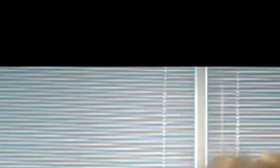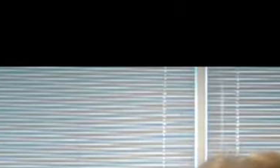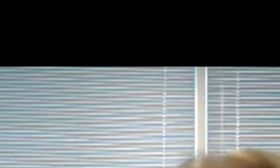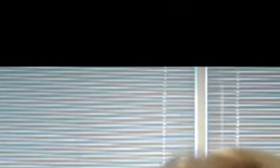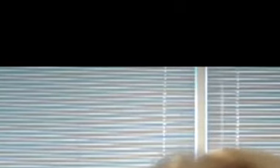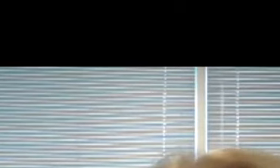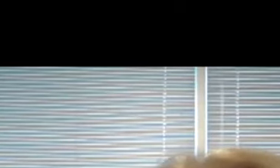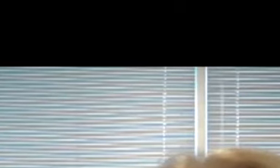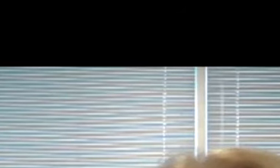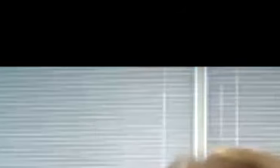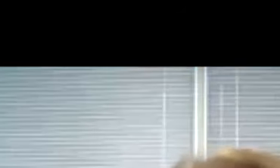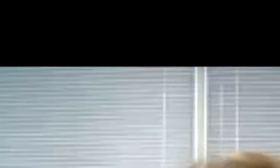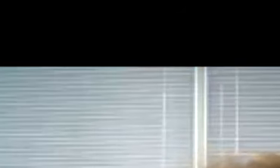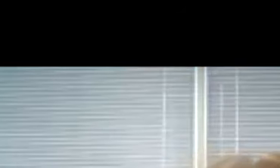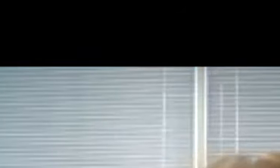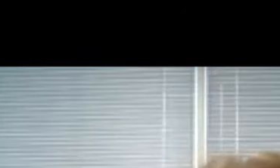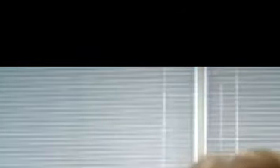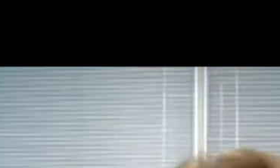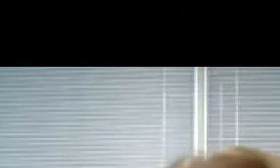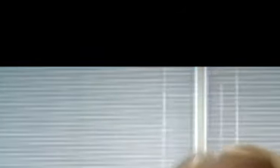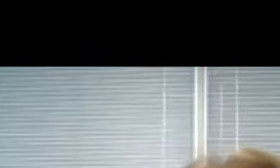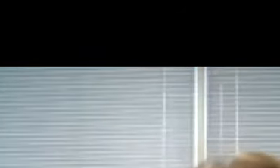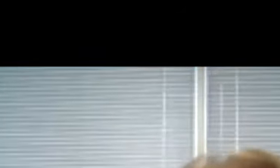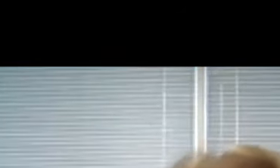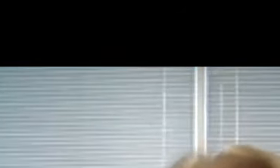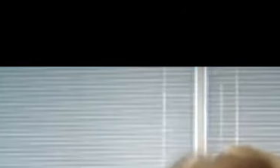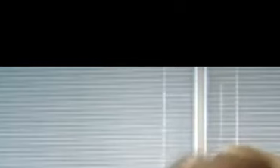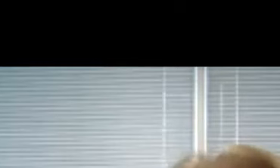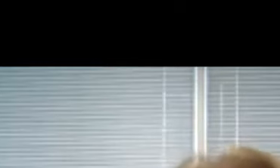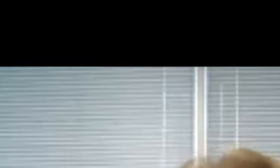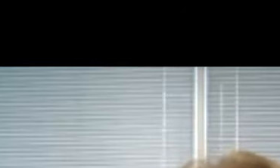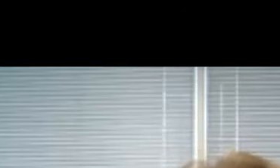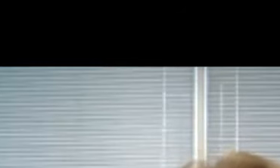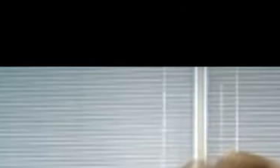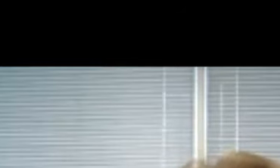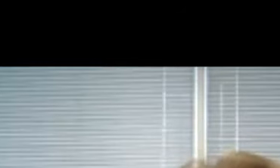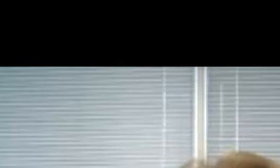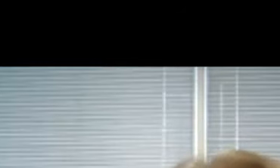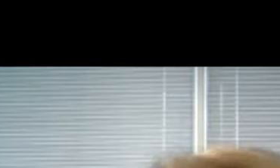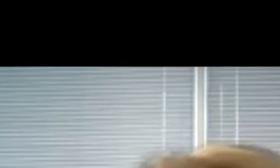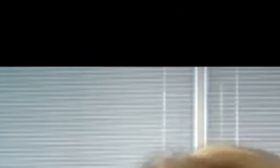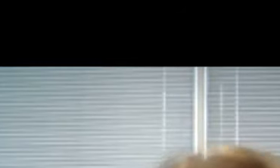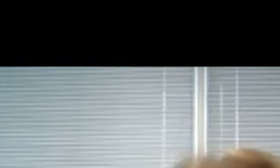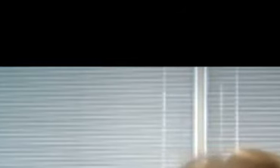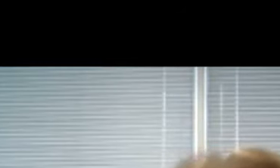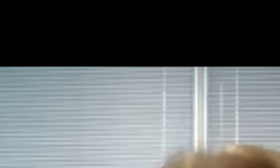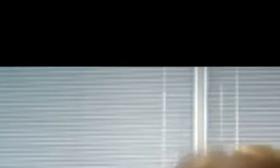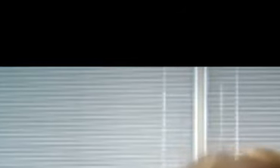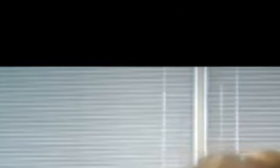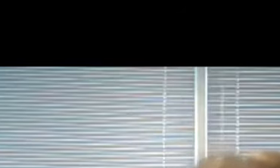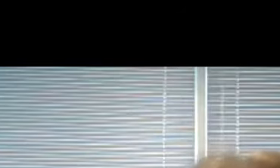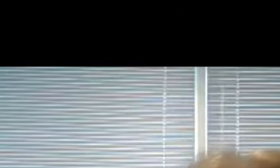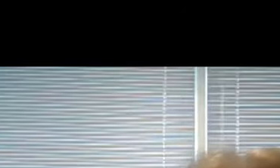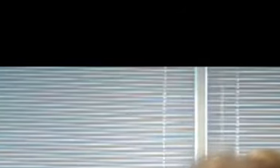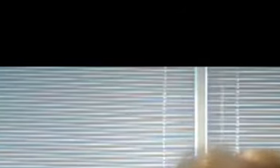So there are lots of differences in terms, are there research level results? Not